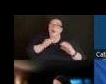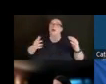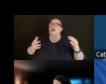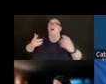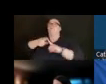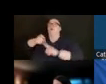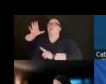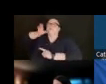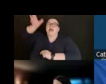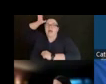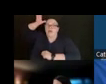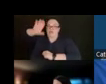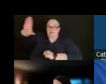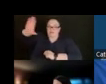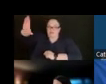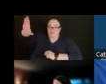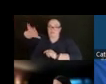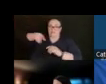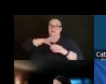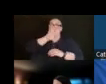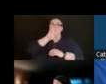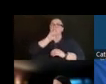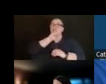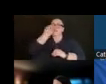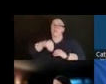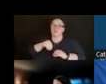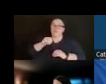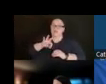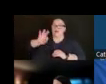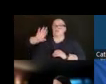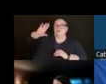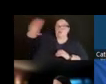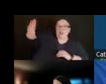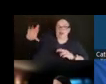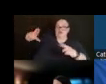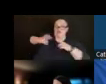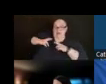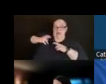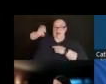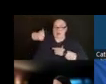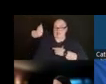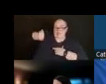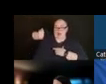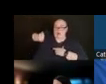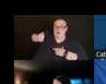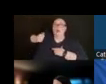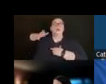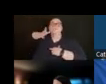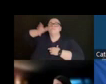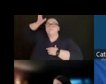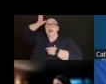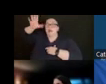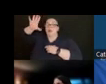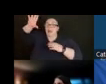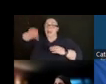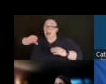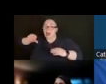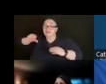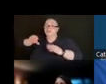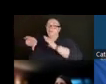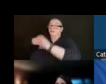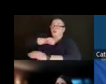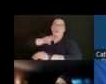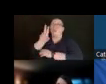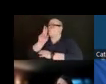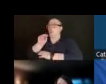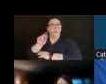to 50% of the parent's retirement benefit. It does not reduce the parent's retirement benefit. It doesn't come out of it.